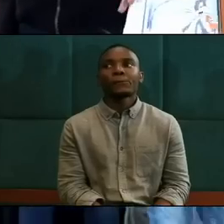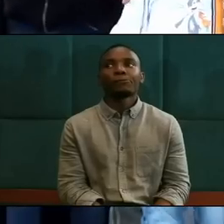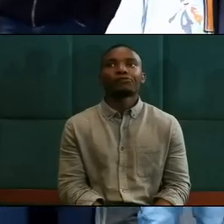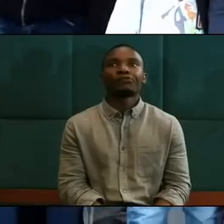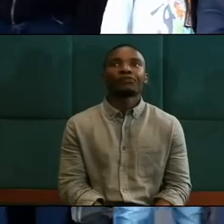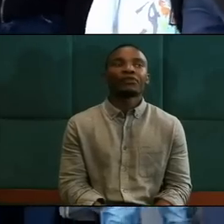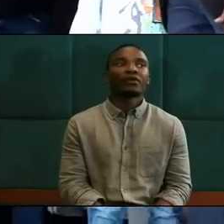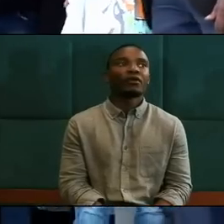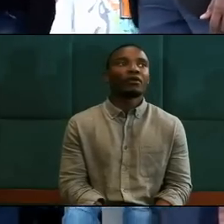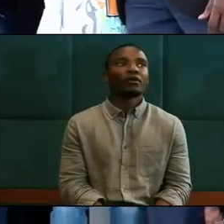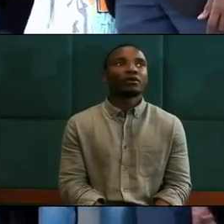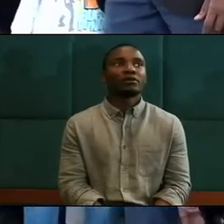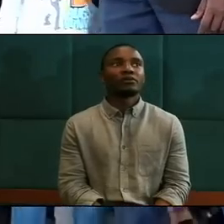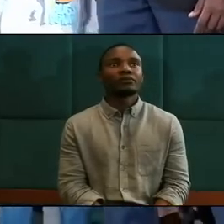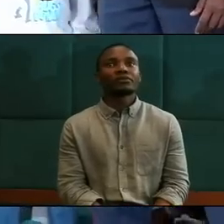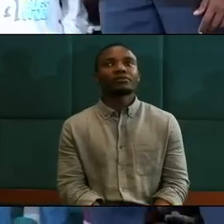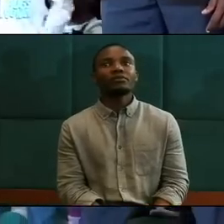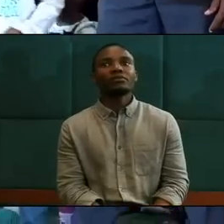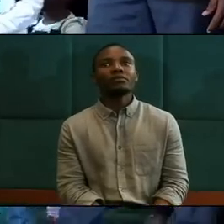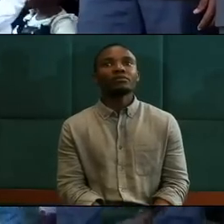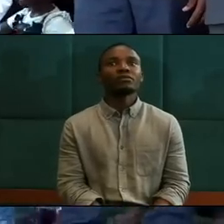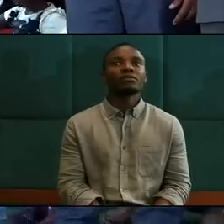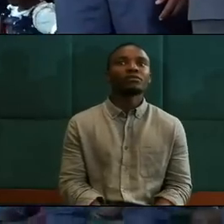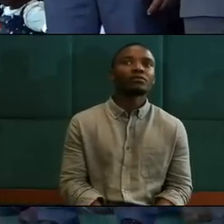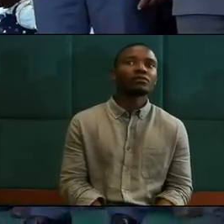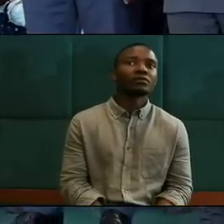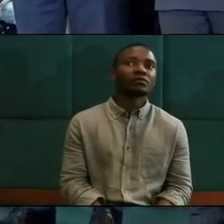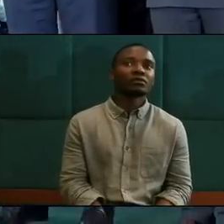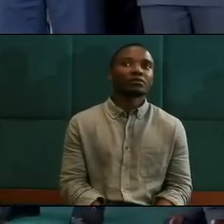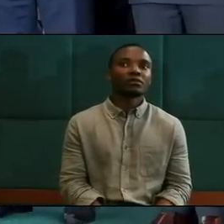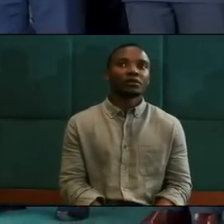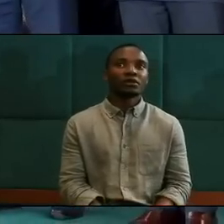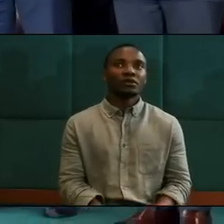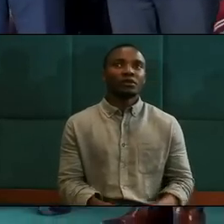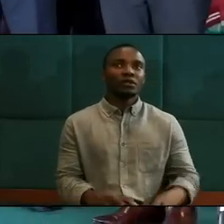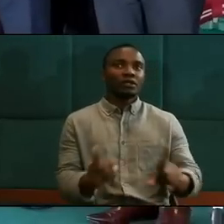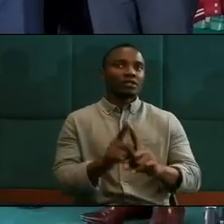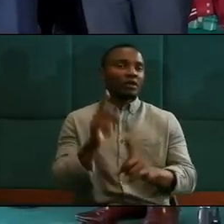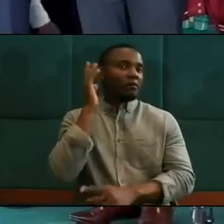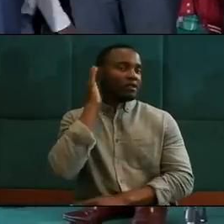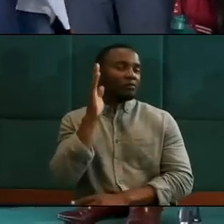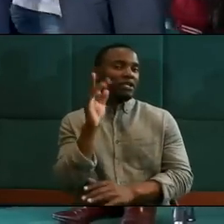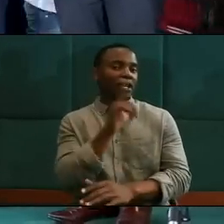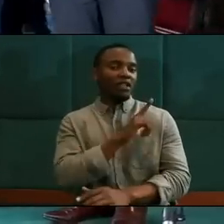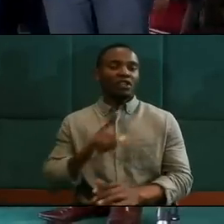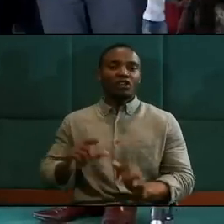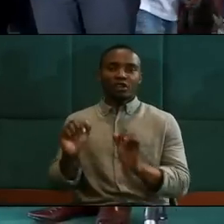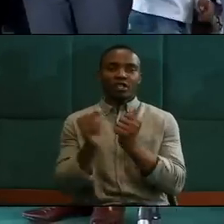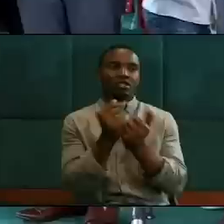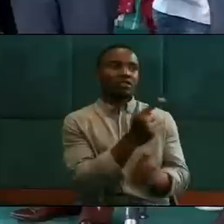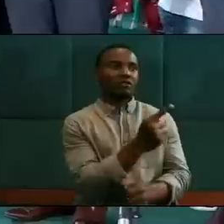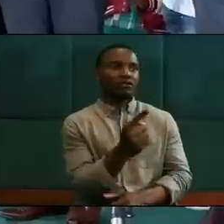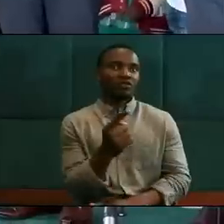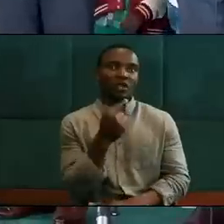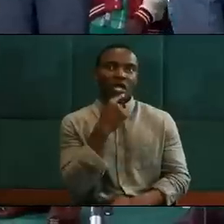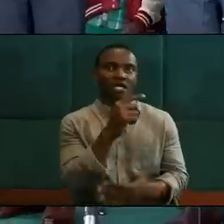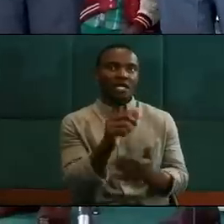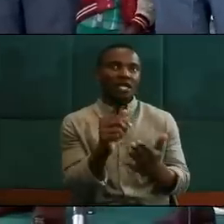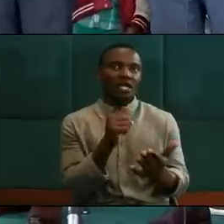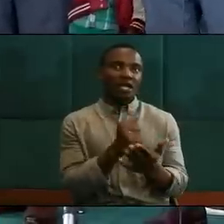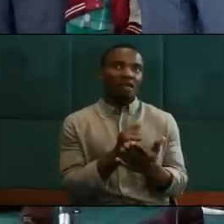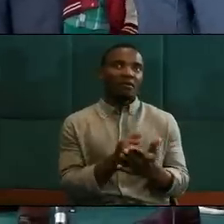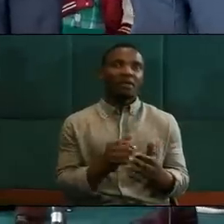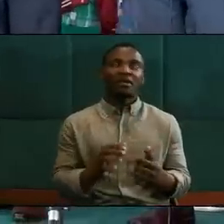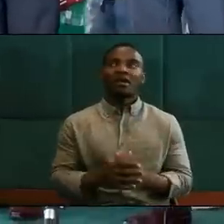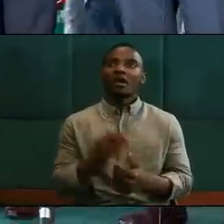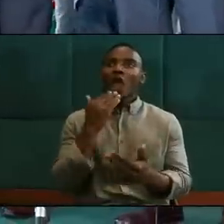I messed up. But the Lord has saved me. Can the church say amen? I want to give God thanks for